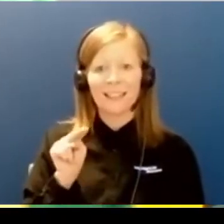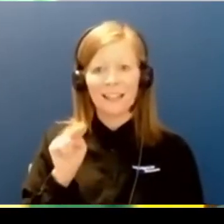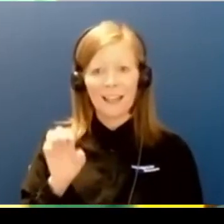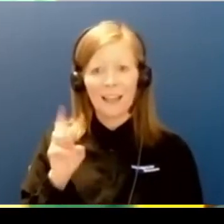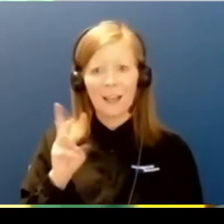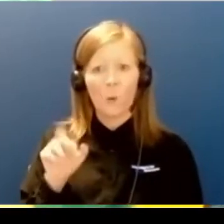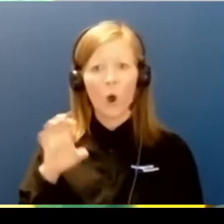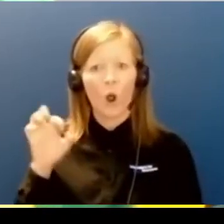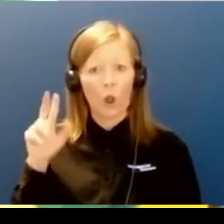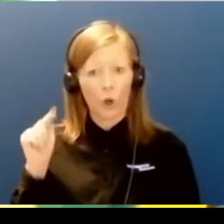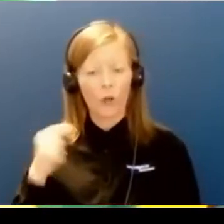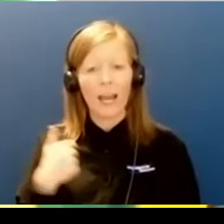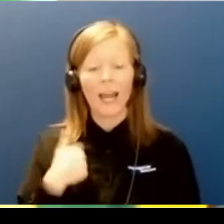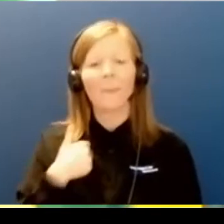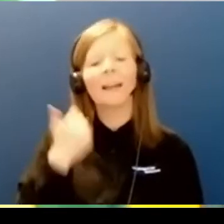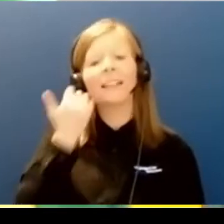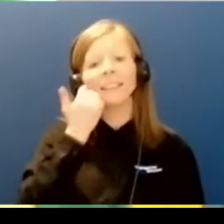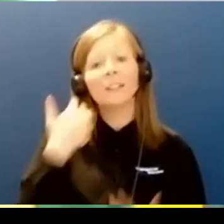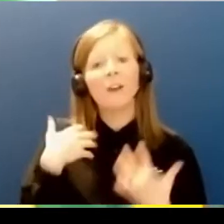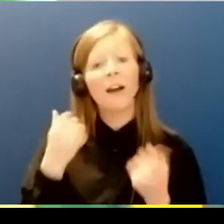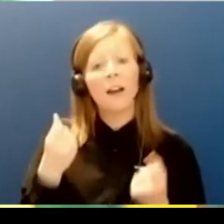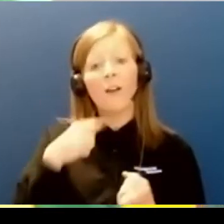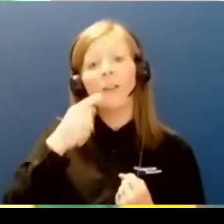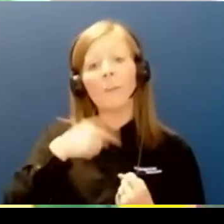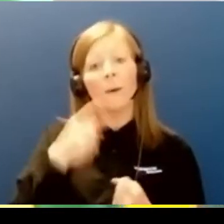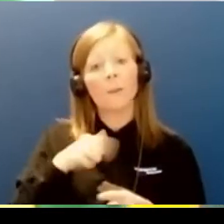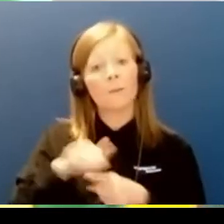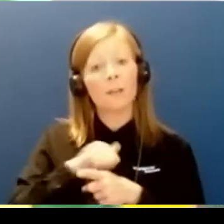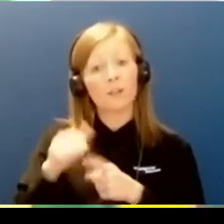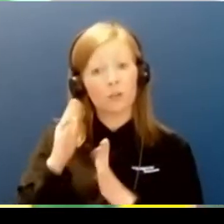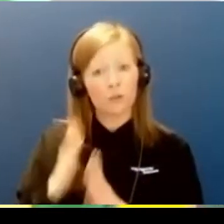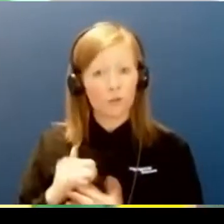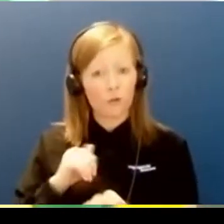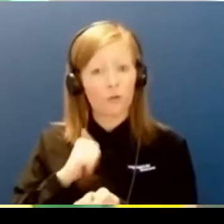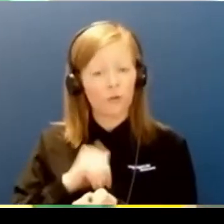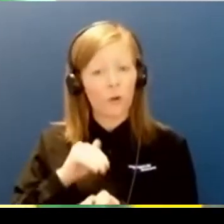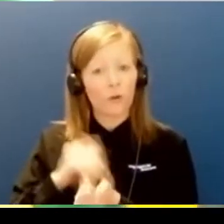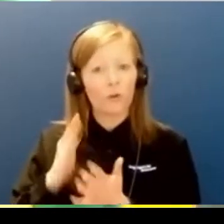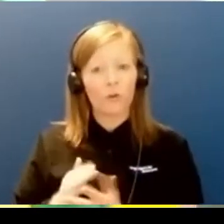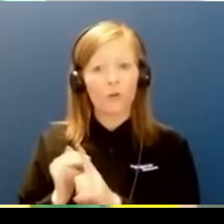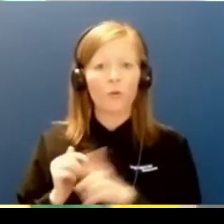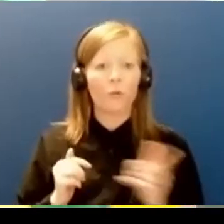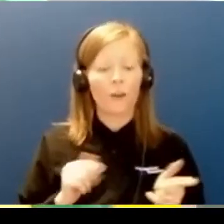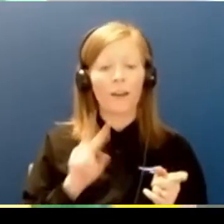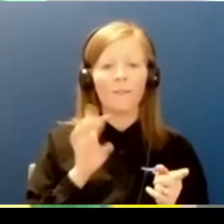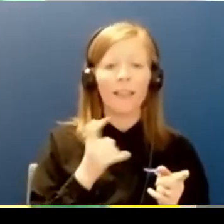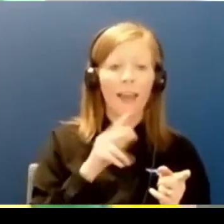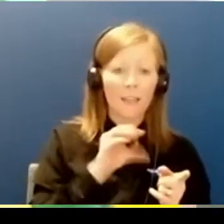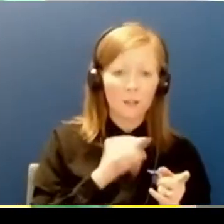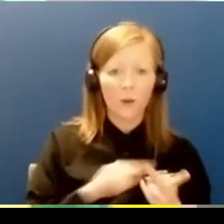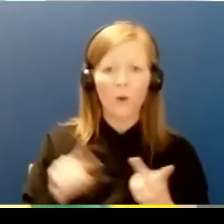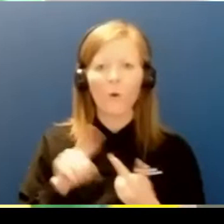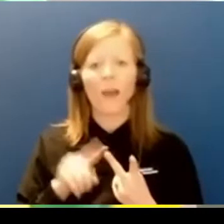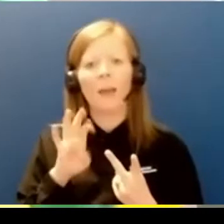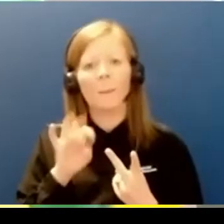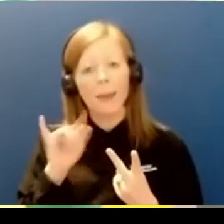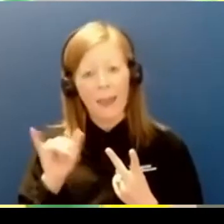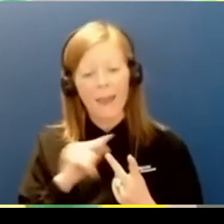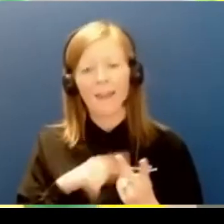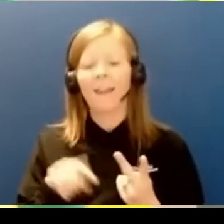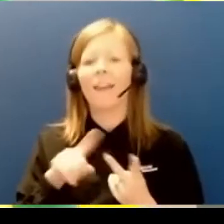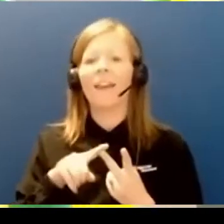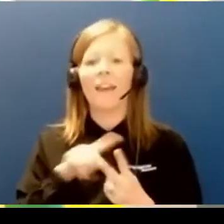dental hygiene practitioner, and I work alongside with Dr. Velasco and Dr. Betty and work with the